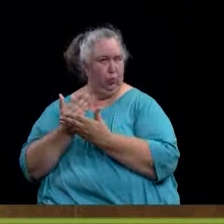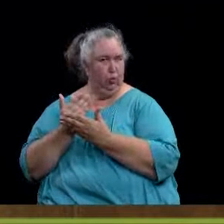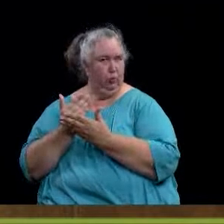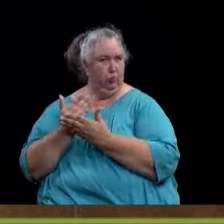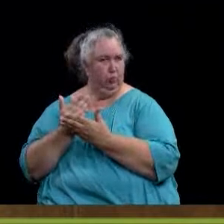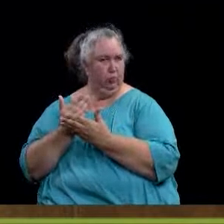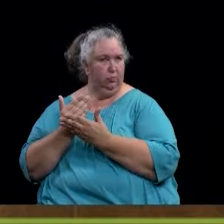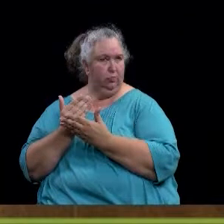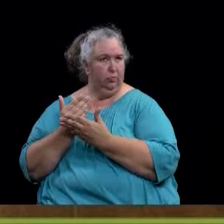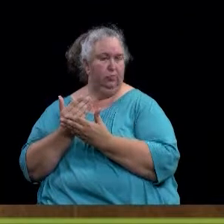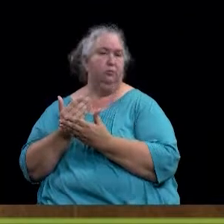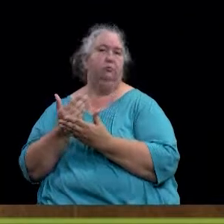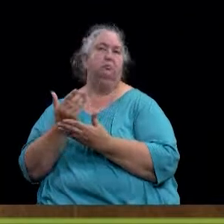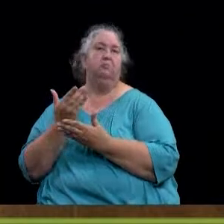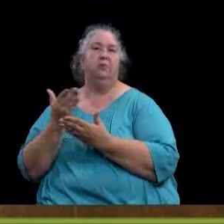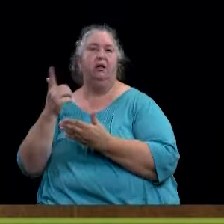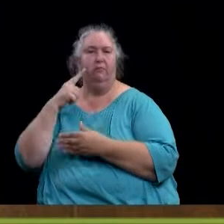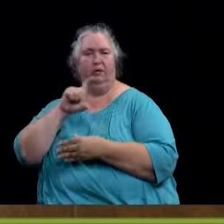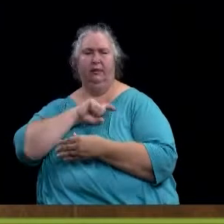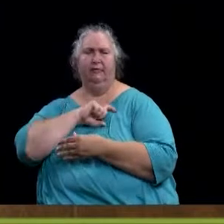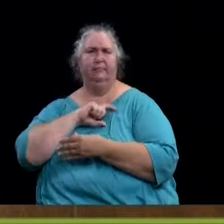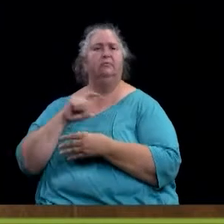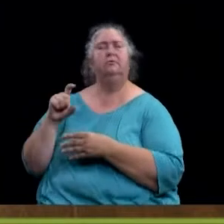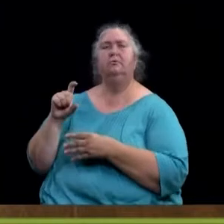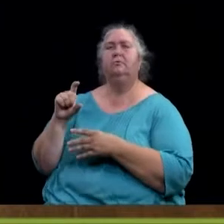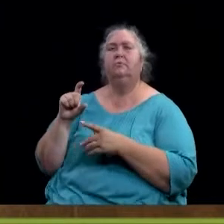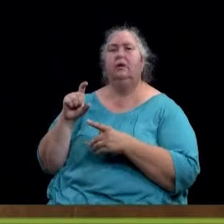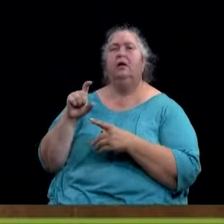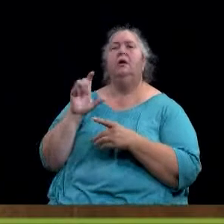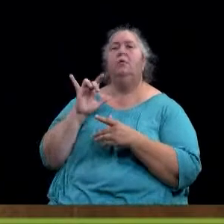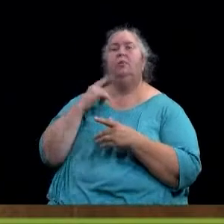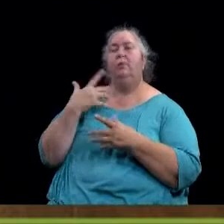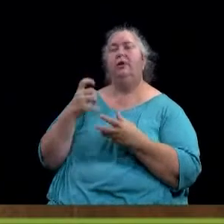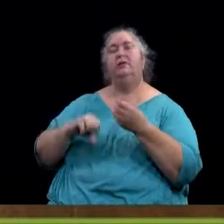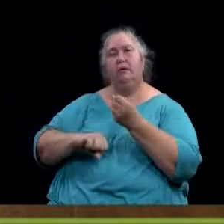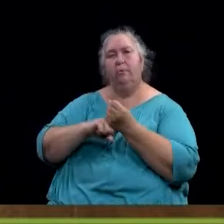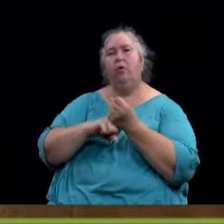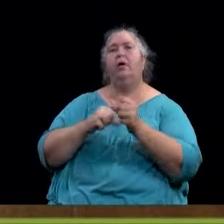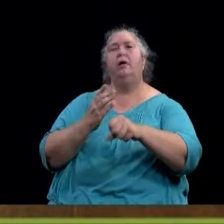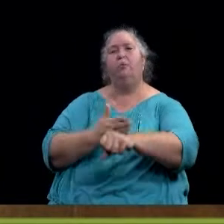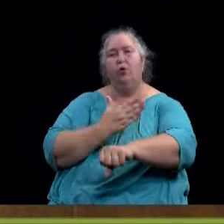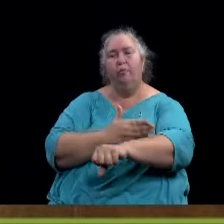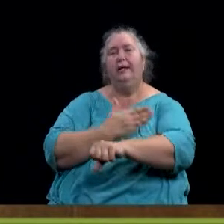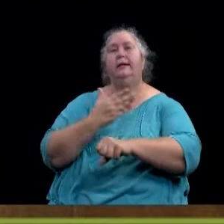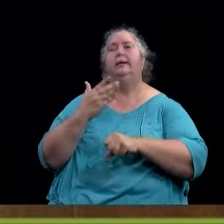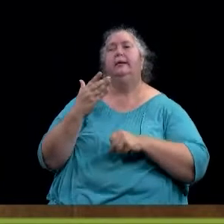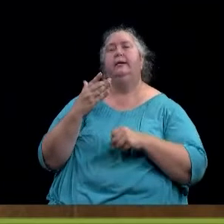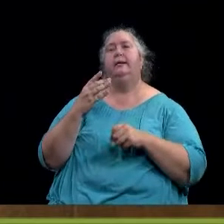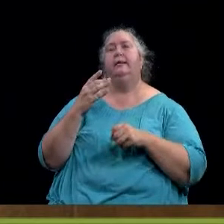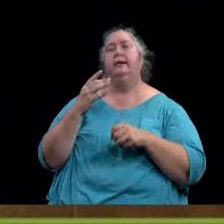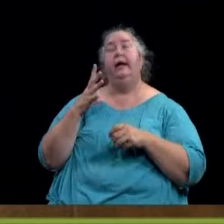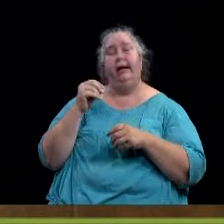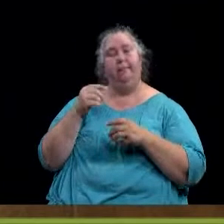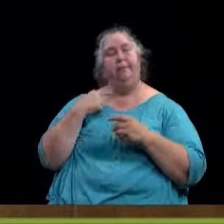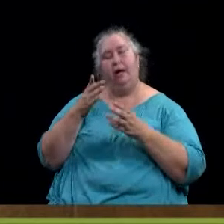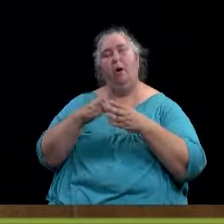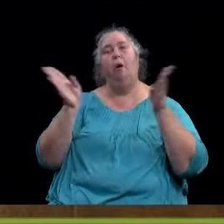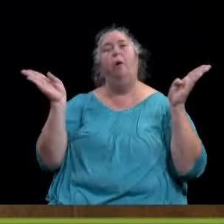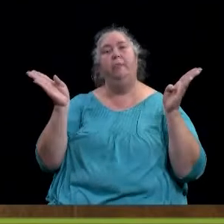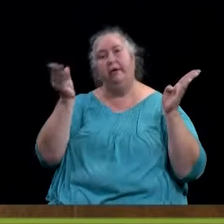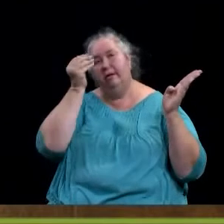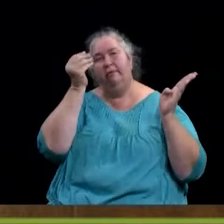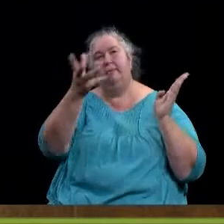department to support continued improvements in open data and transparency. All that being accomplished with a proposed maintenance